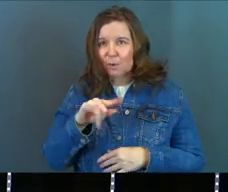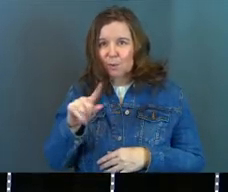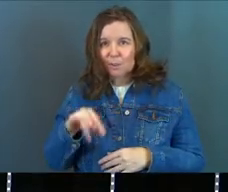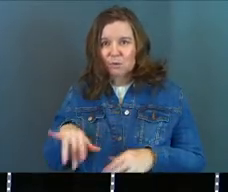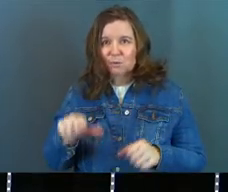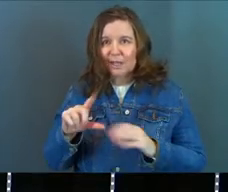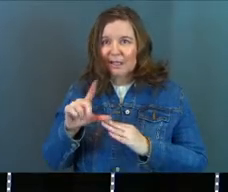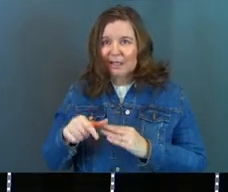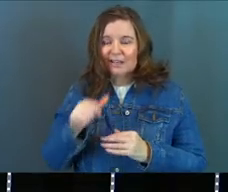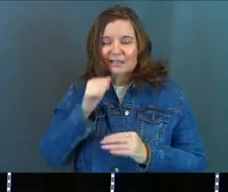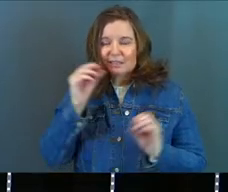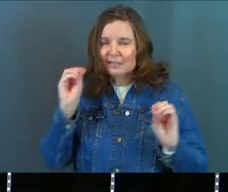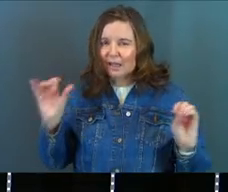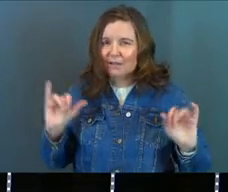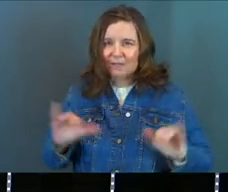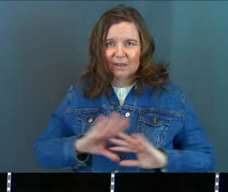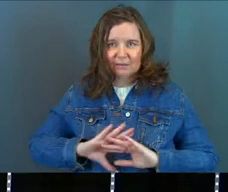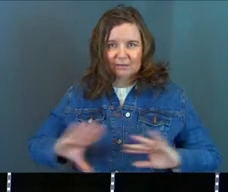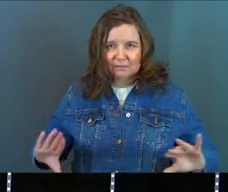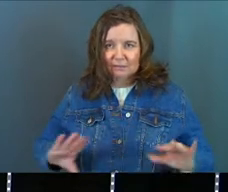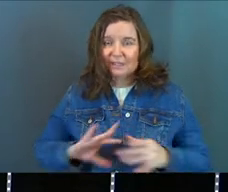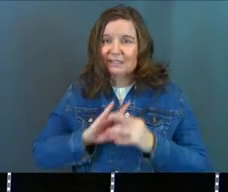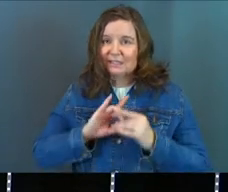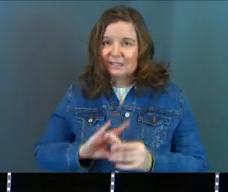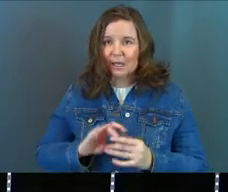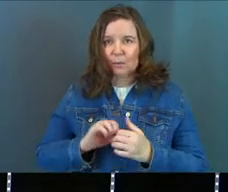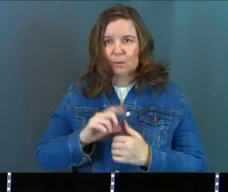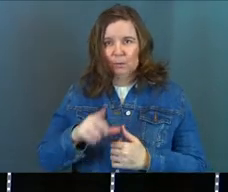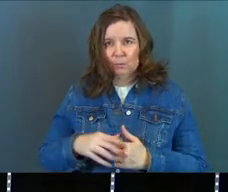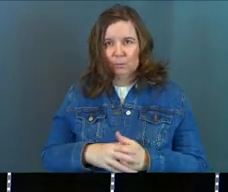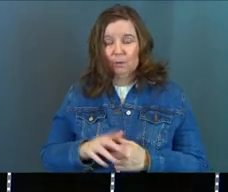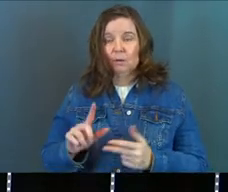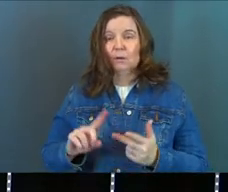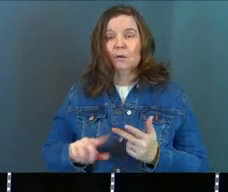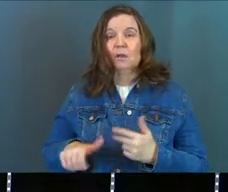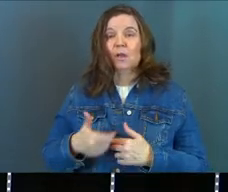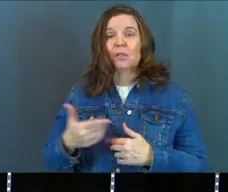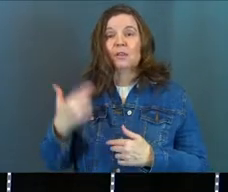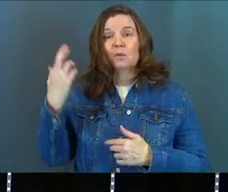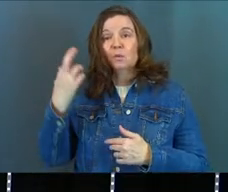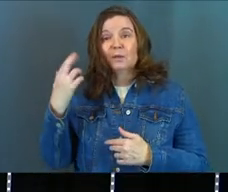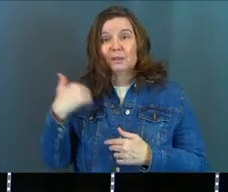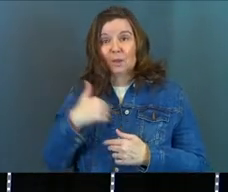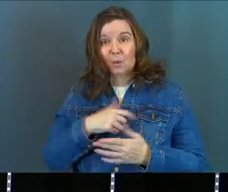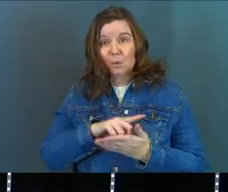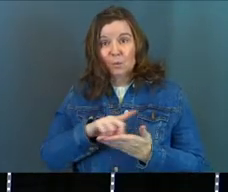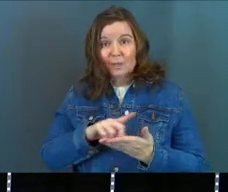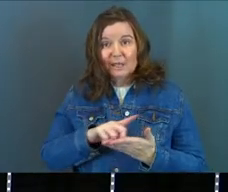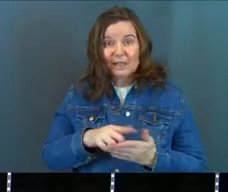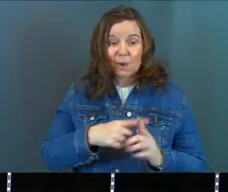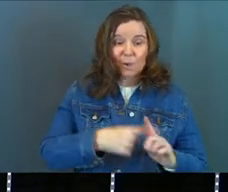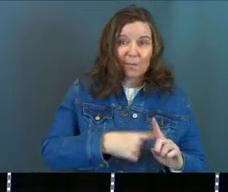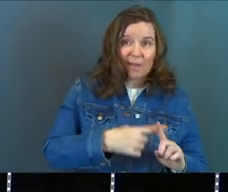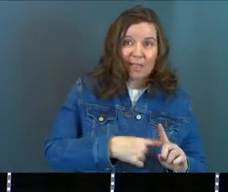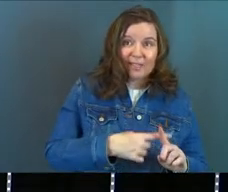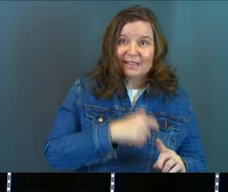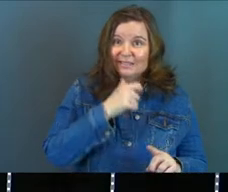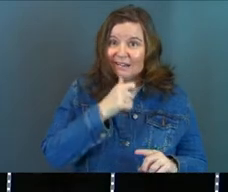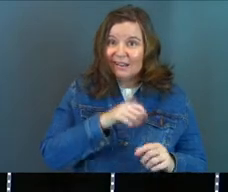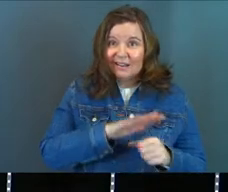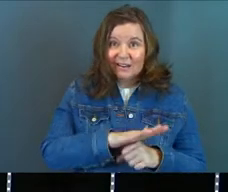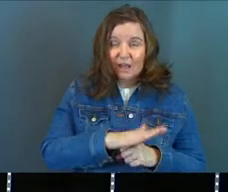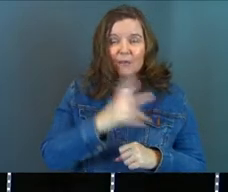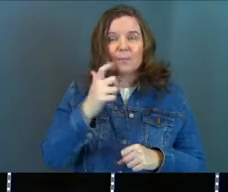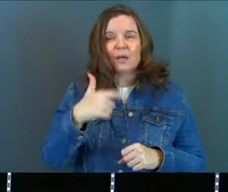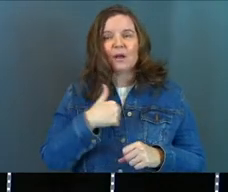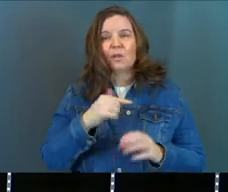that you're going to take later. It's none of that. He wants to connect with you. The other thing is, the other reason that weekly or monthly is not enough for